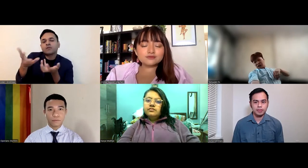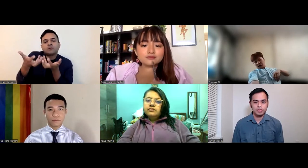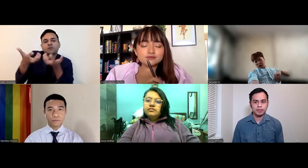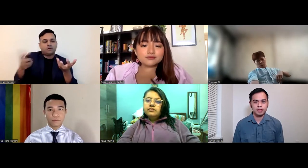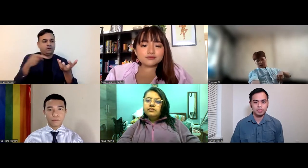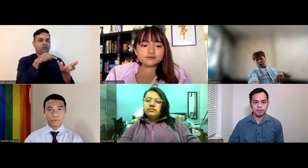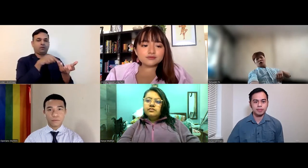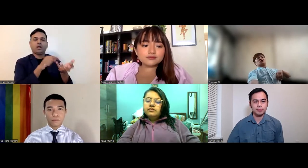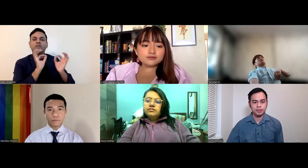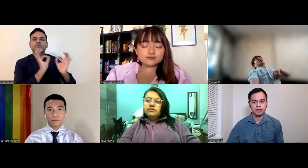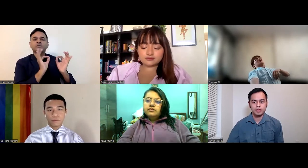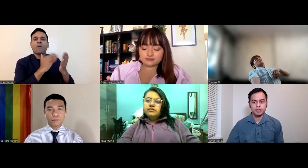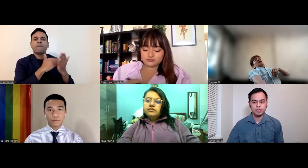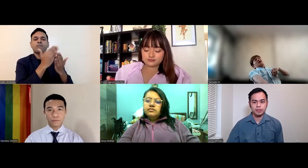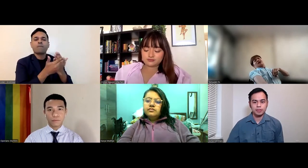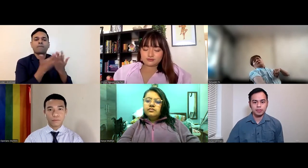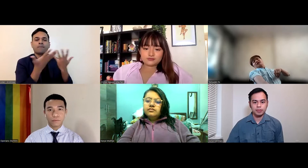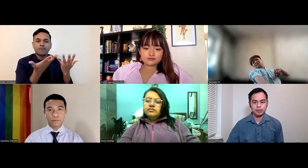the program was